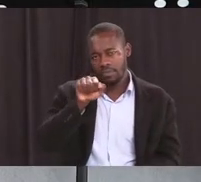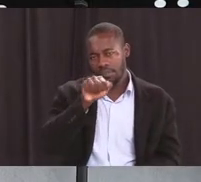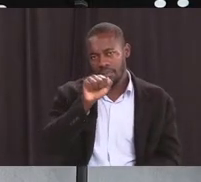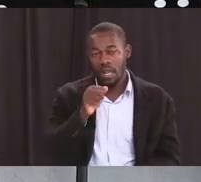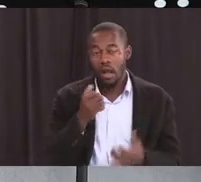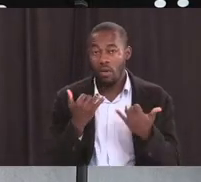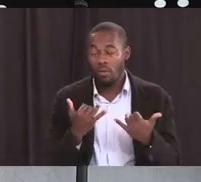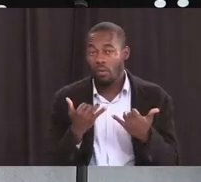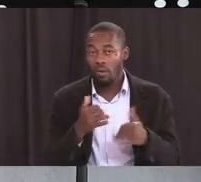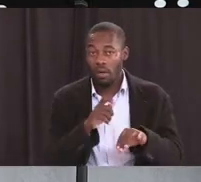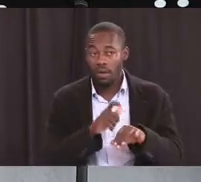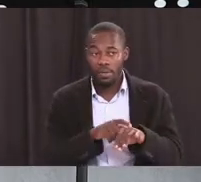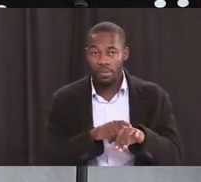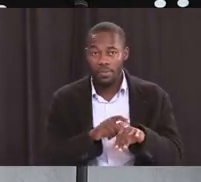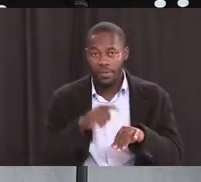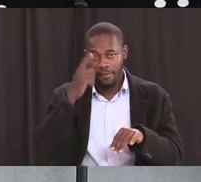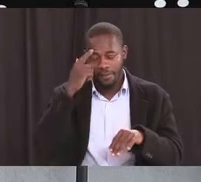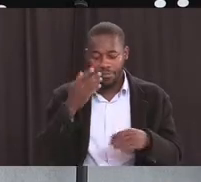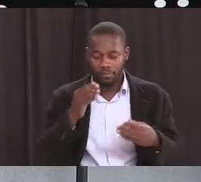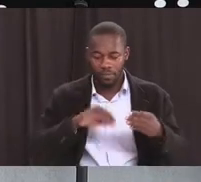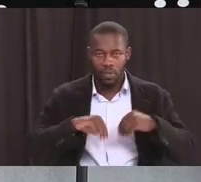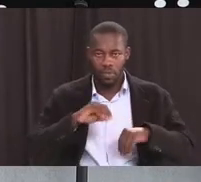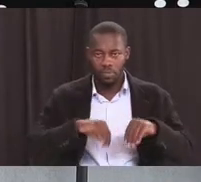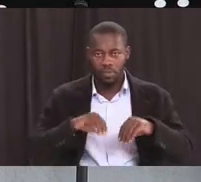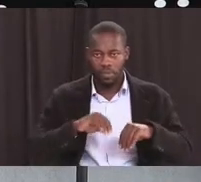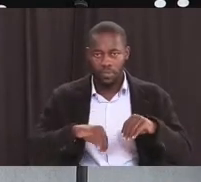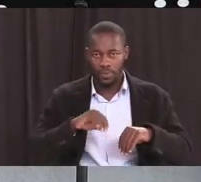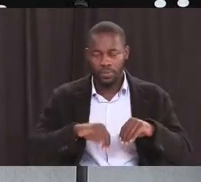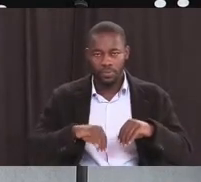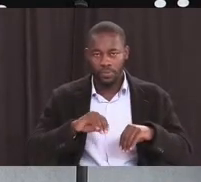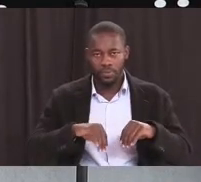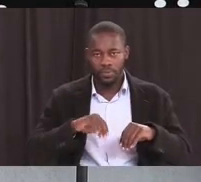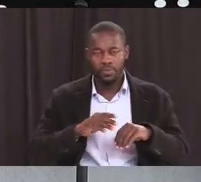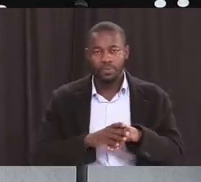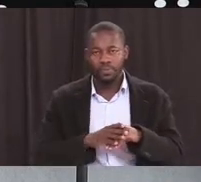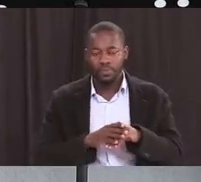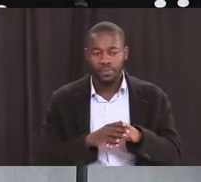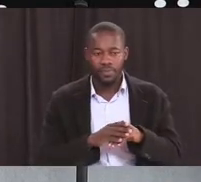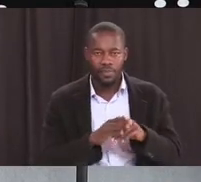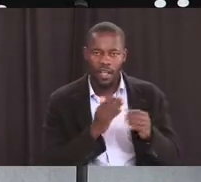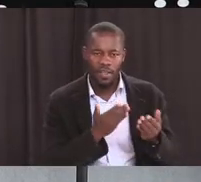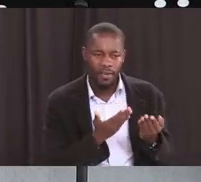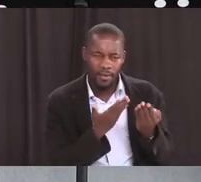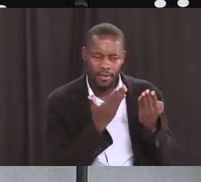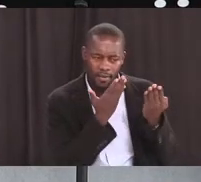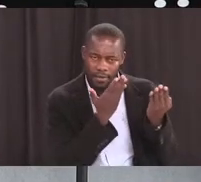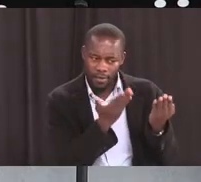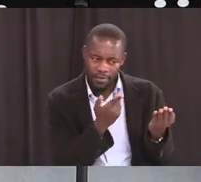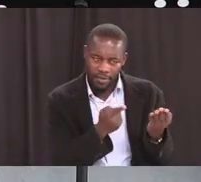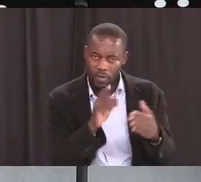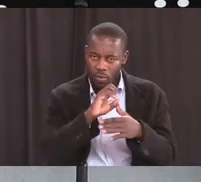a time of giving. And I know giving is a very,